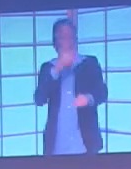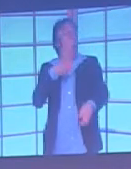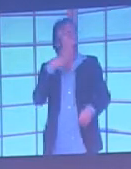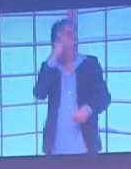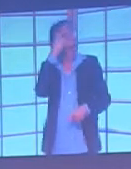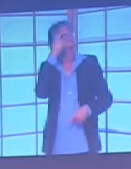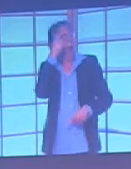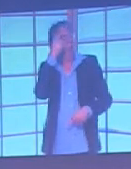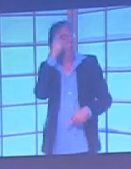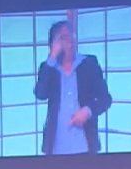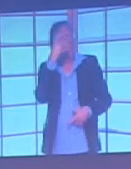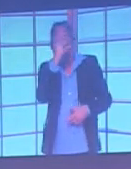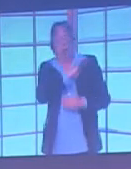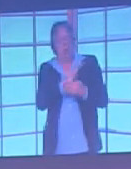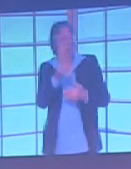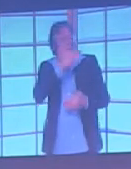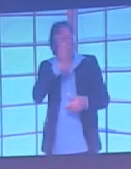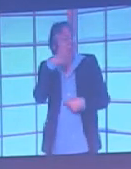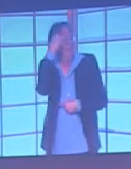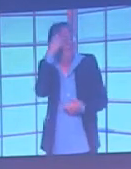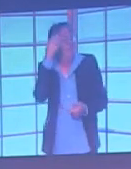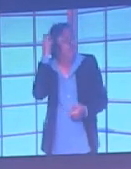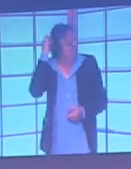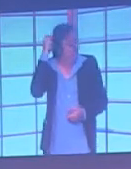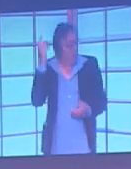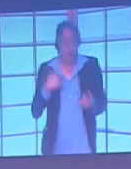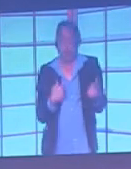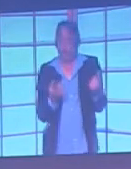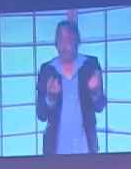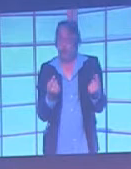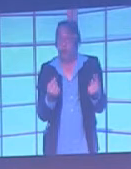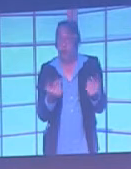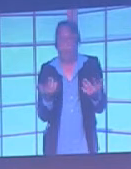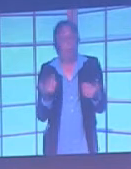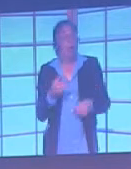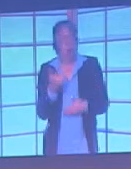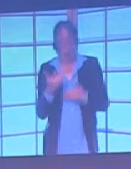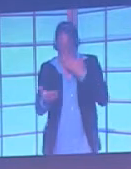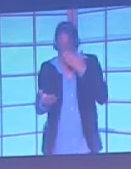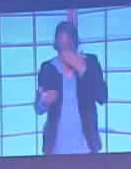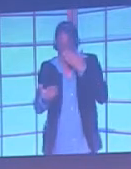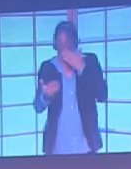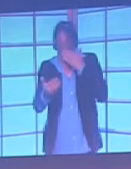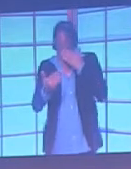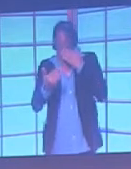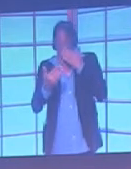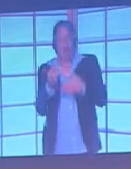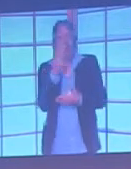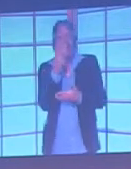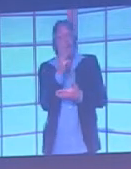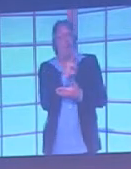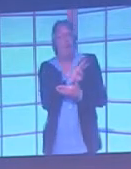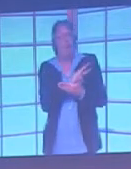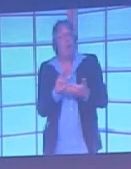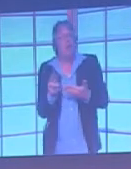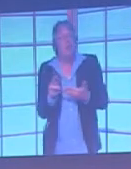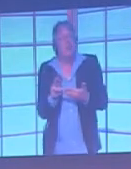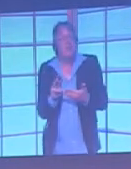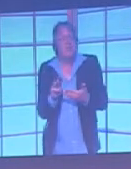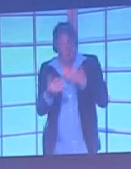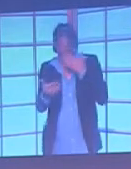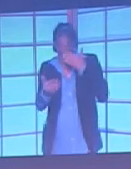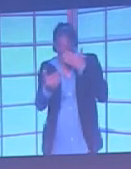idea. Let's do the record. Let's invite 1,000 disabled